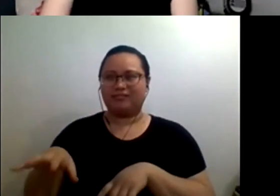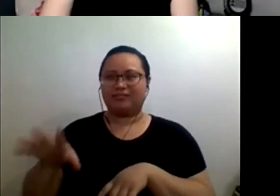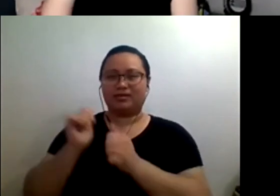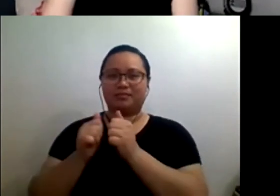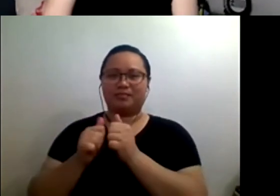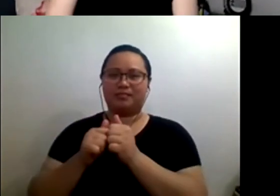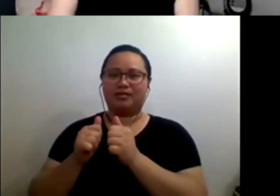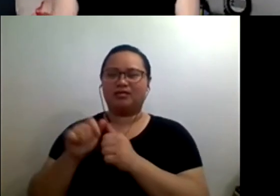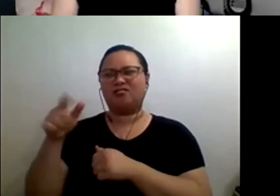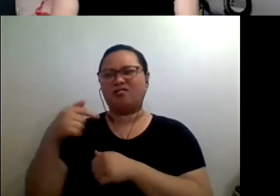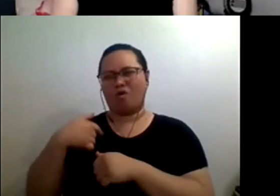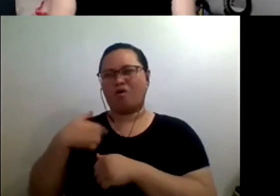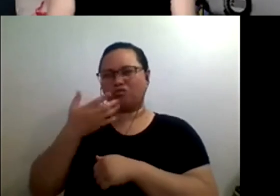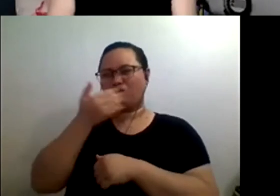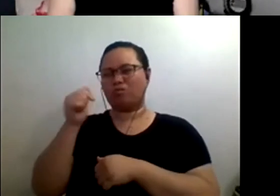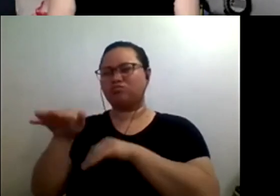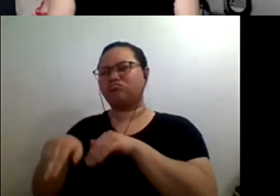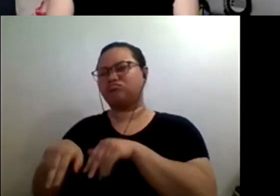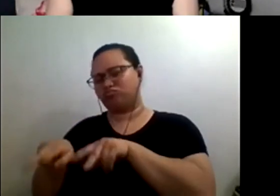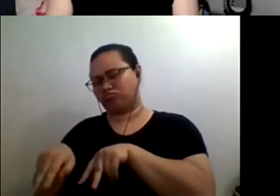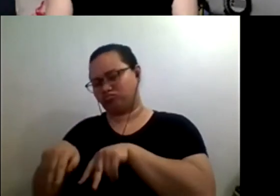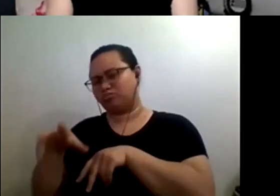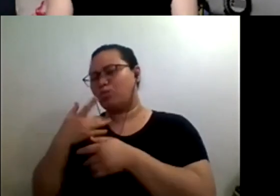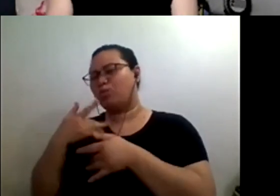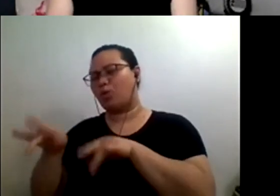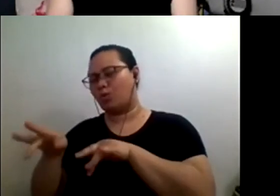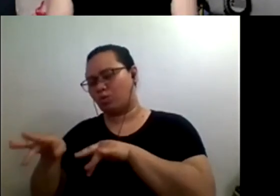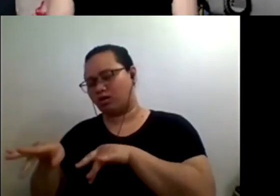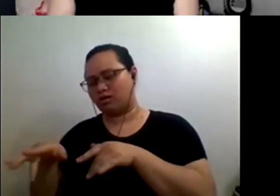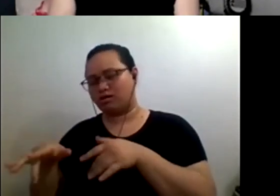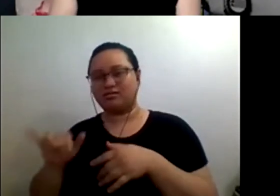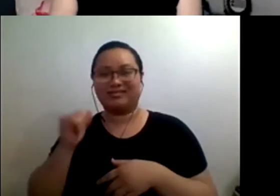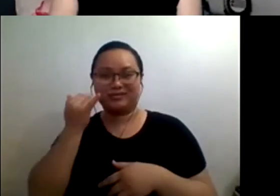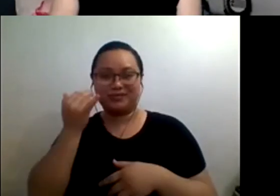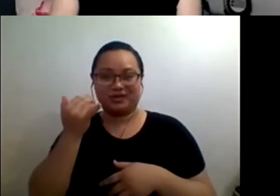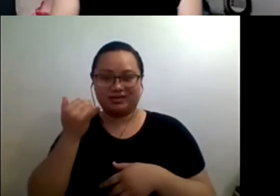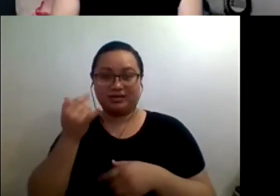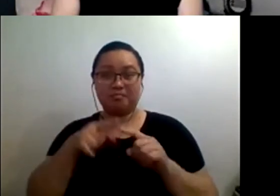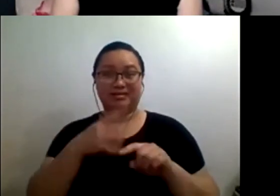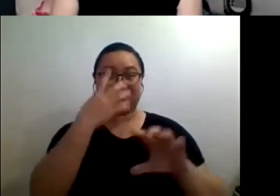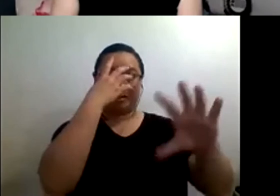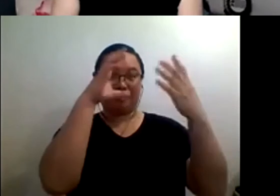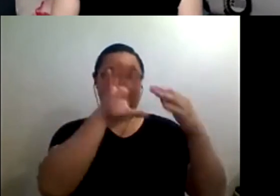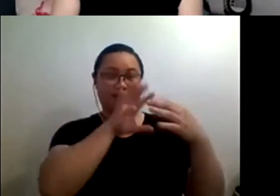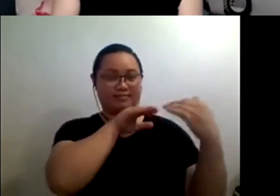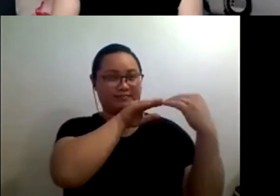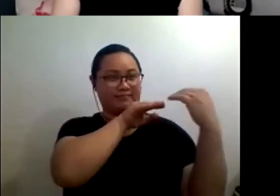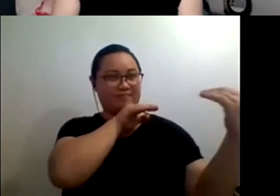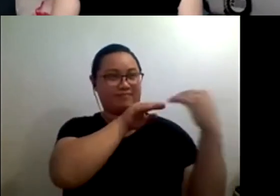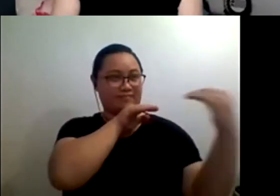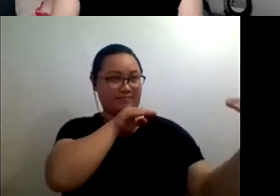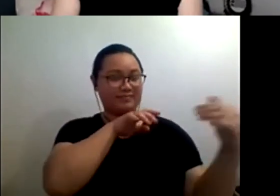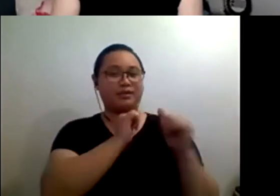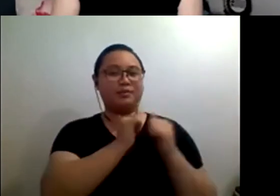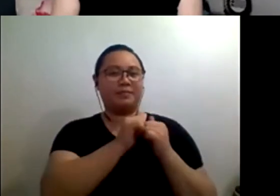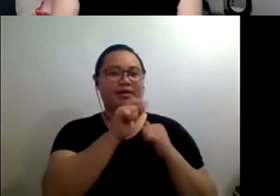the person or having a better situation over the other person, kaya nakikisimpat siya, whereas empathy is you are with that person, you are with that